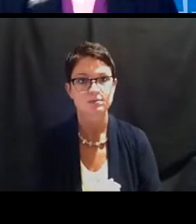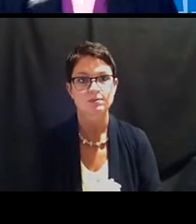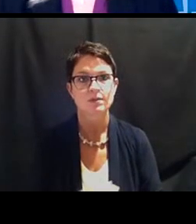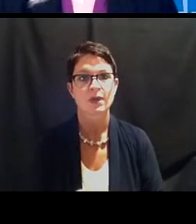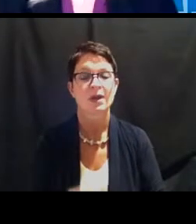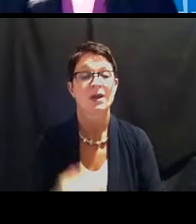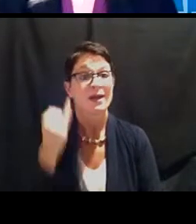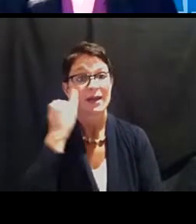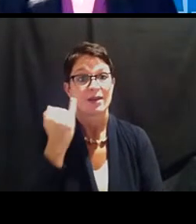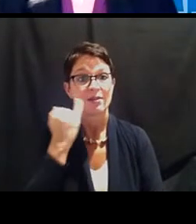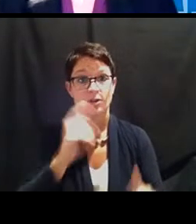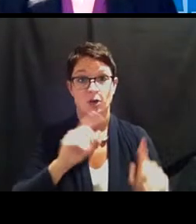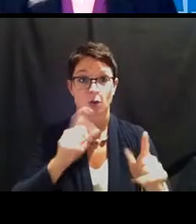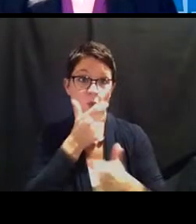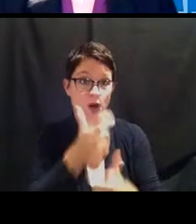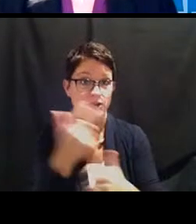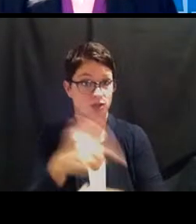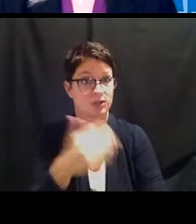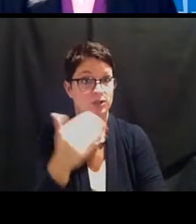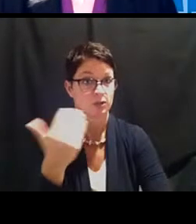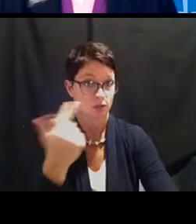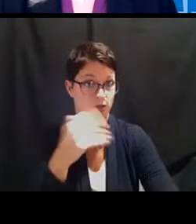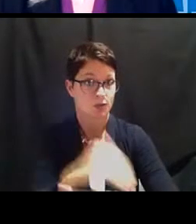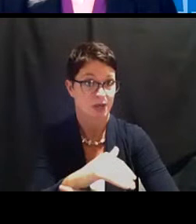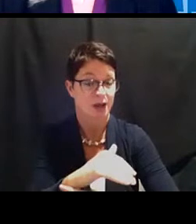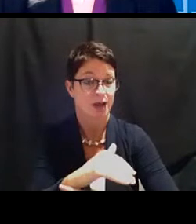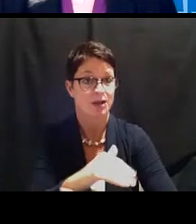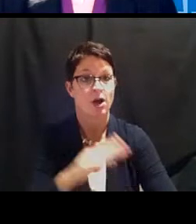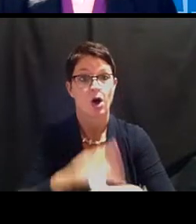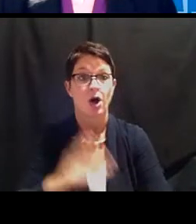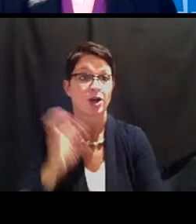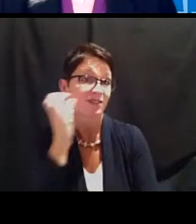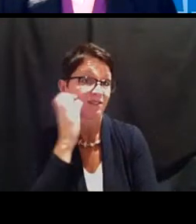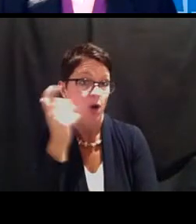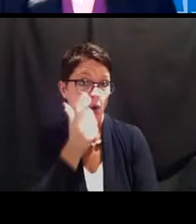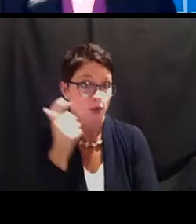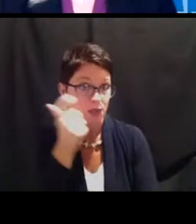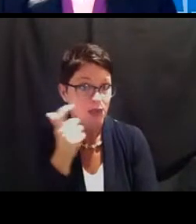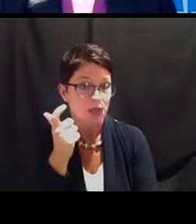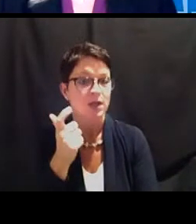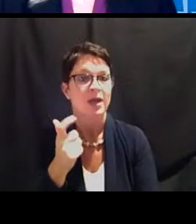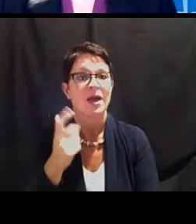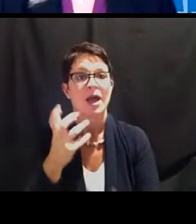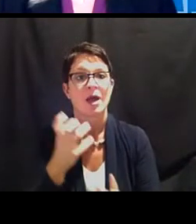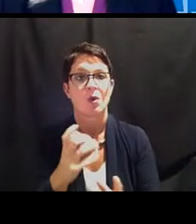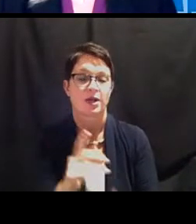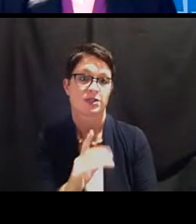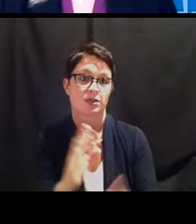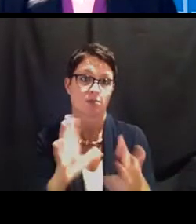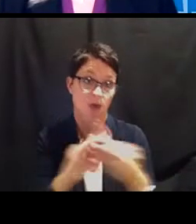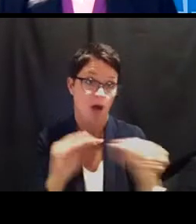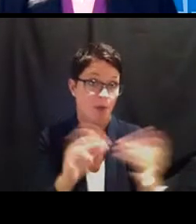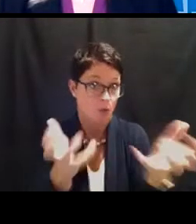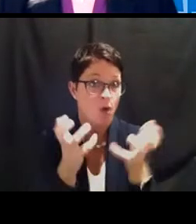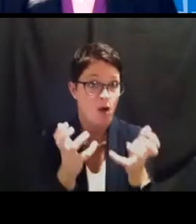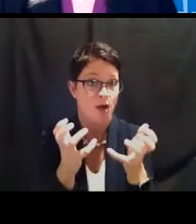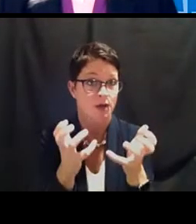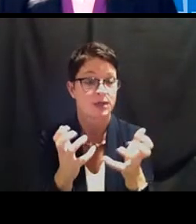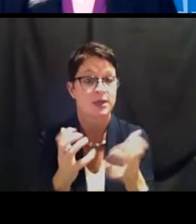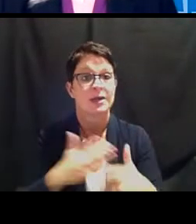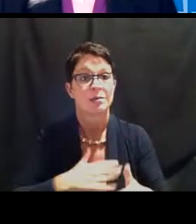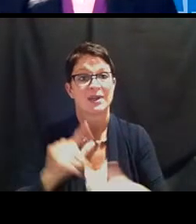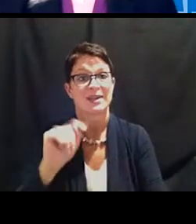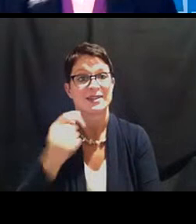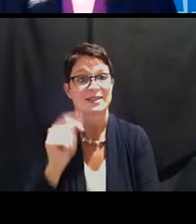If you are attending this meeting on your phone and wish to provide oral comments, please text